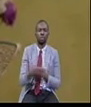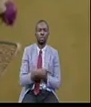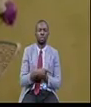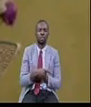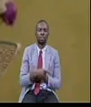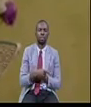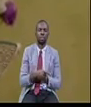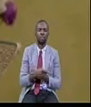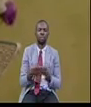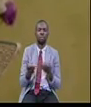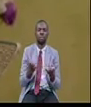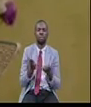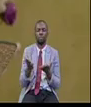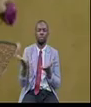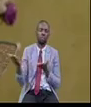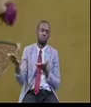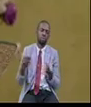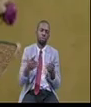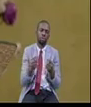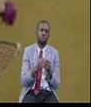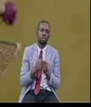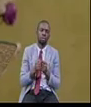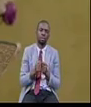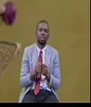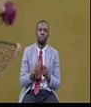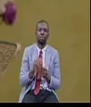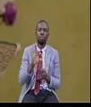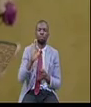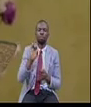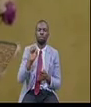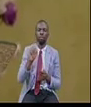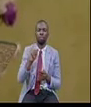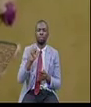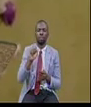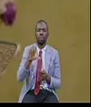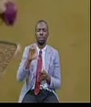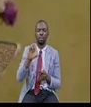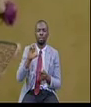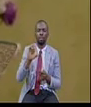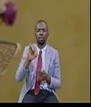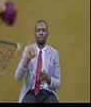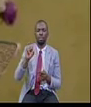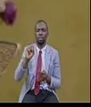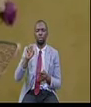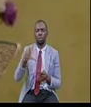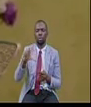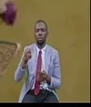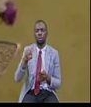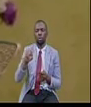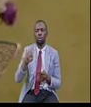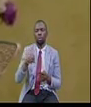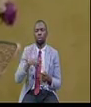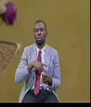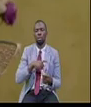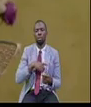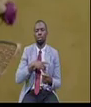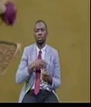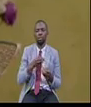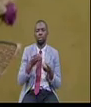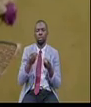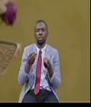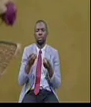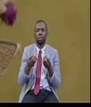following old districts, namely Festac, Isolo, Lagos Island, Mushi,